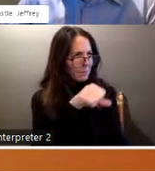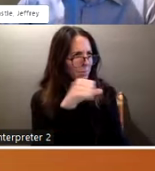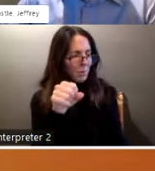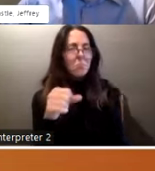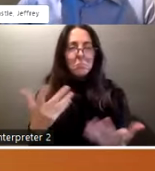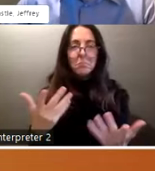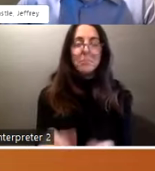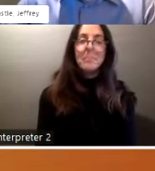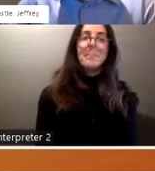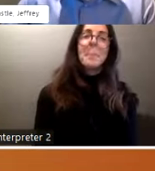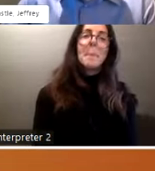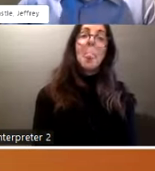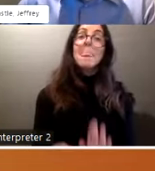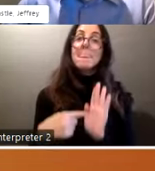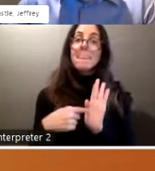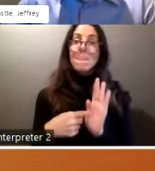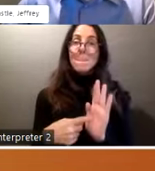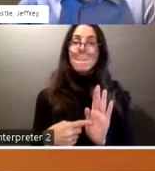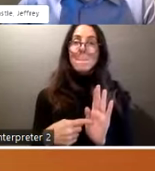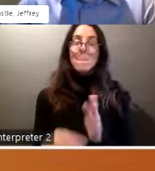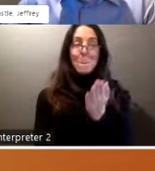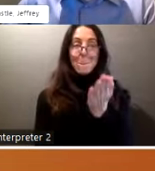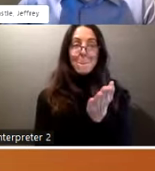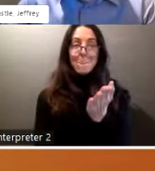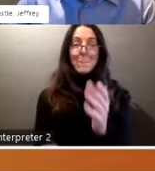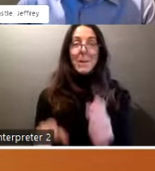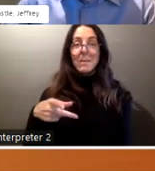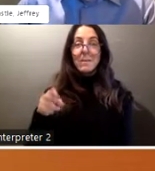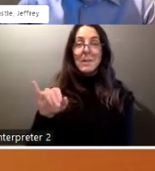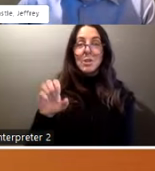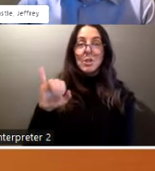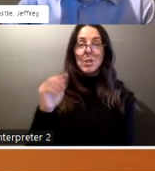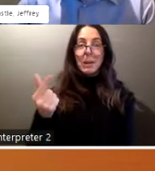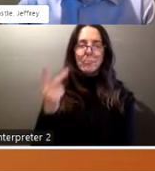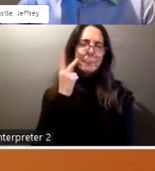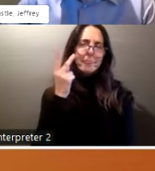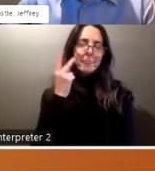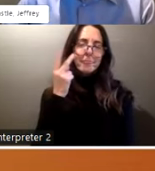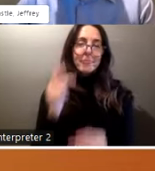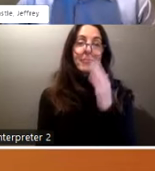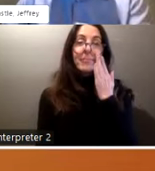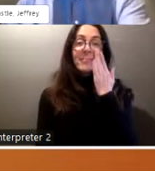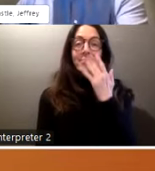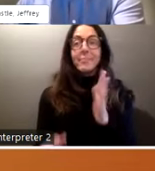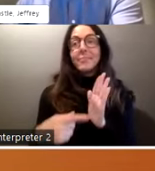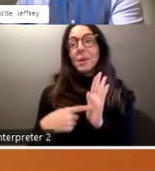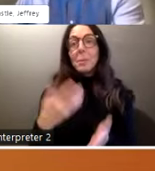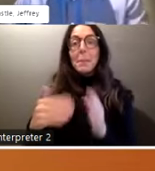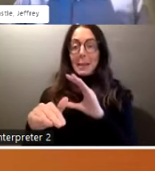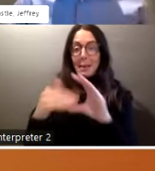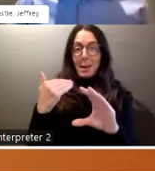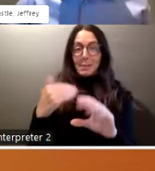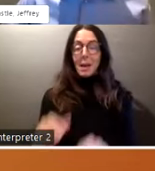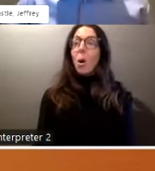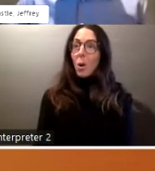So here's one example of phishing that we very common variation. They might claim that the city, a city of